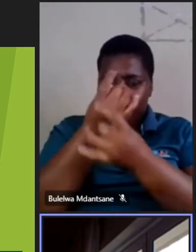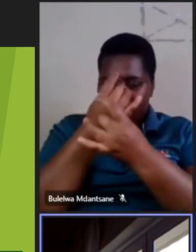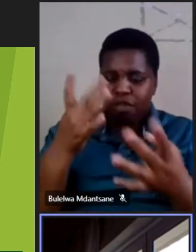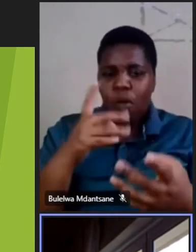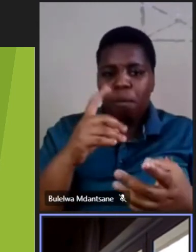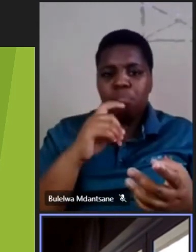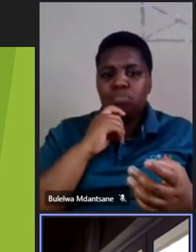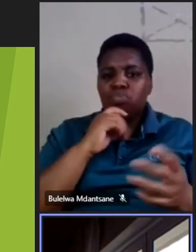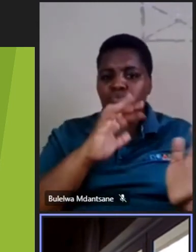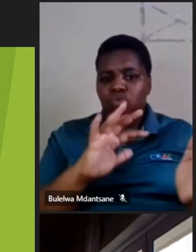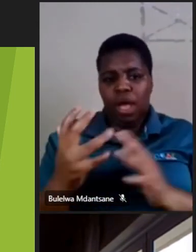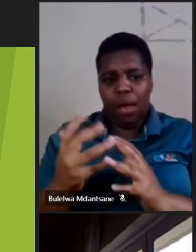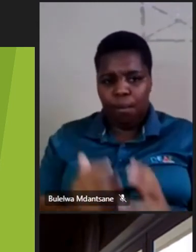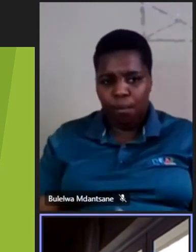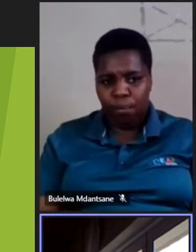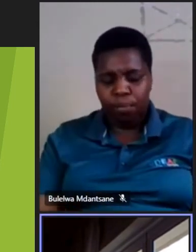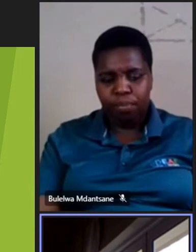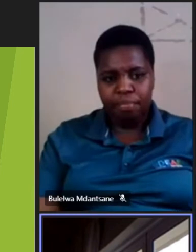Next slide.